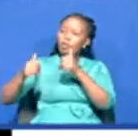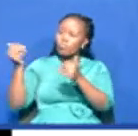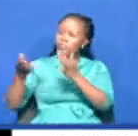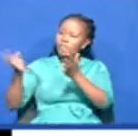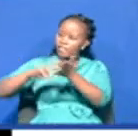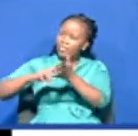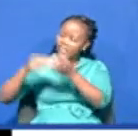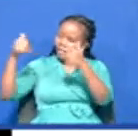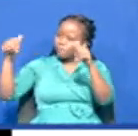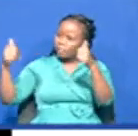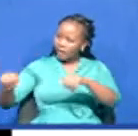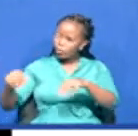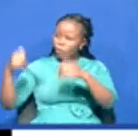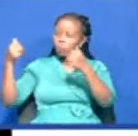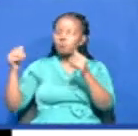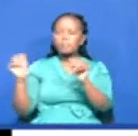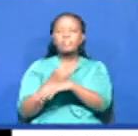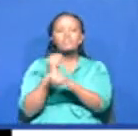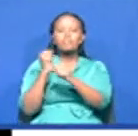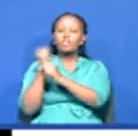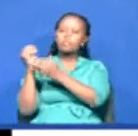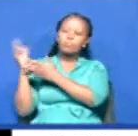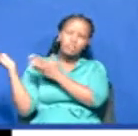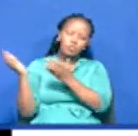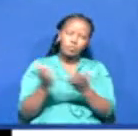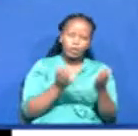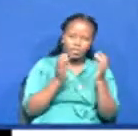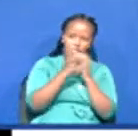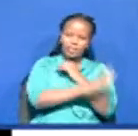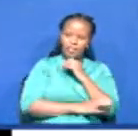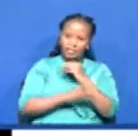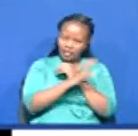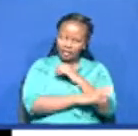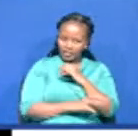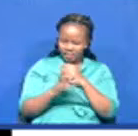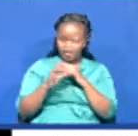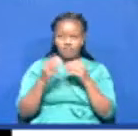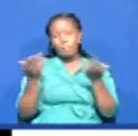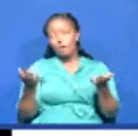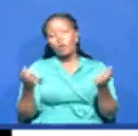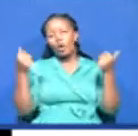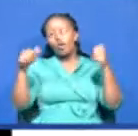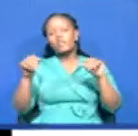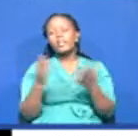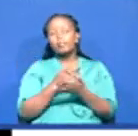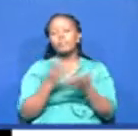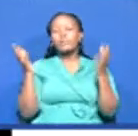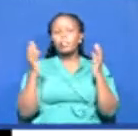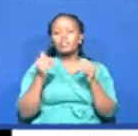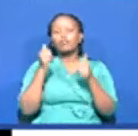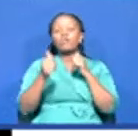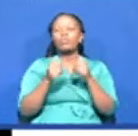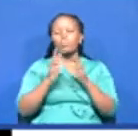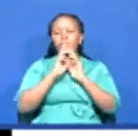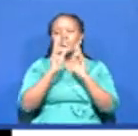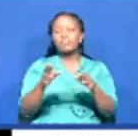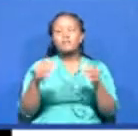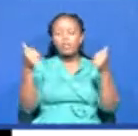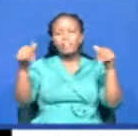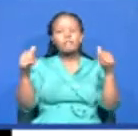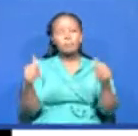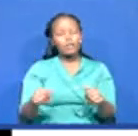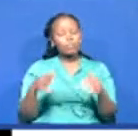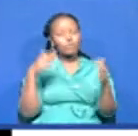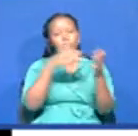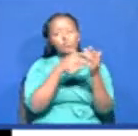So any unbranded goods which does not have any brand, or any product that has not been recorded without counterfeit authority, then will be barred.